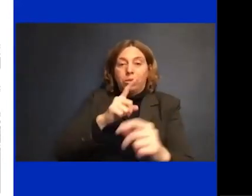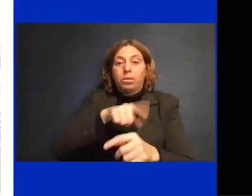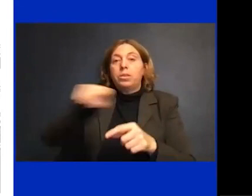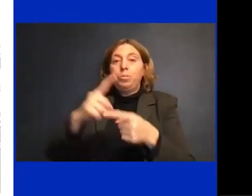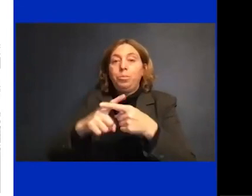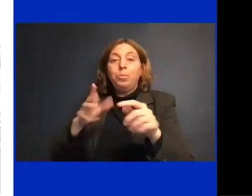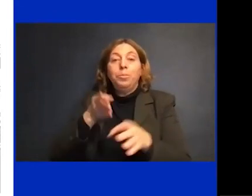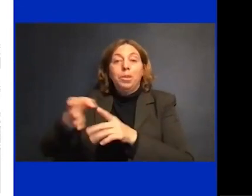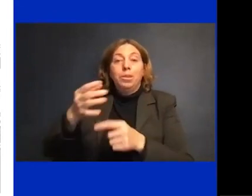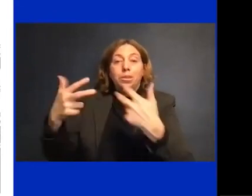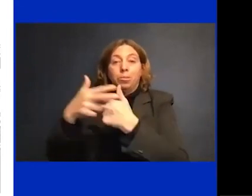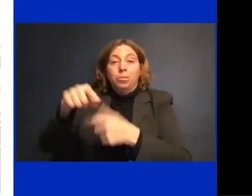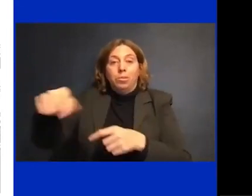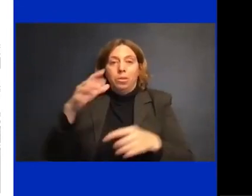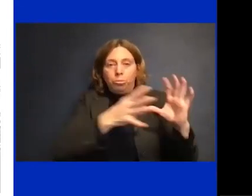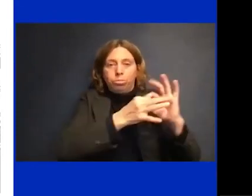terminal.